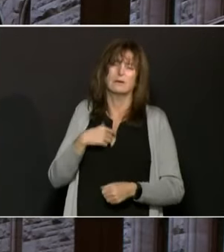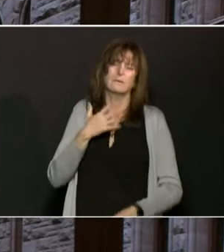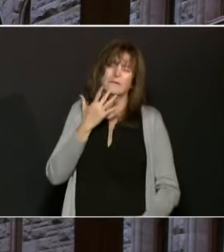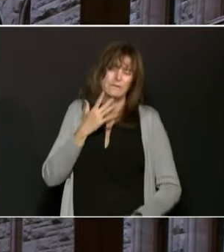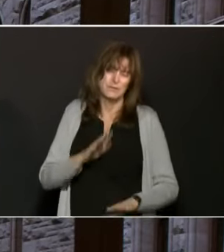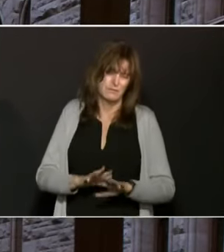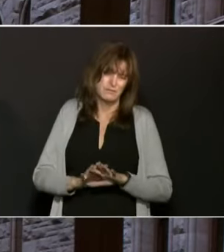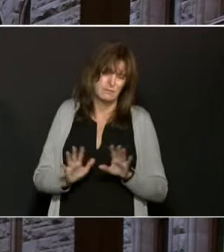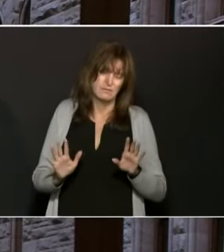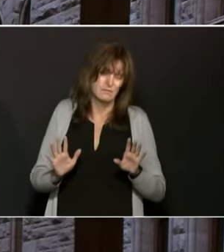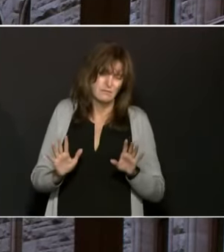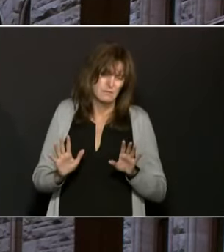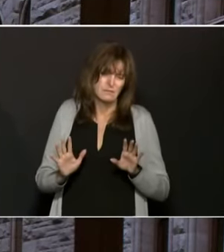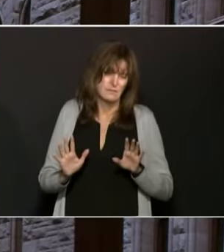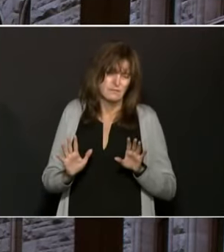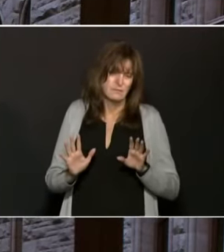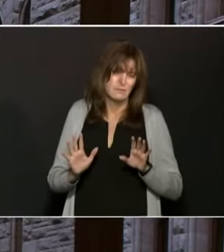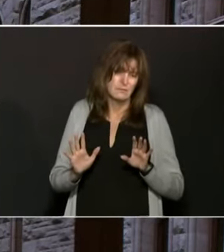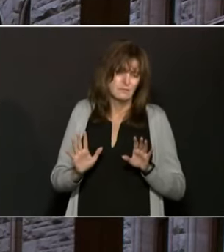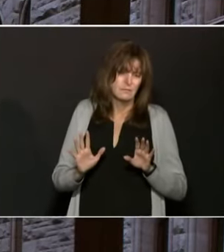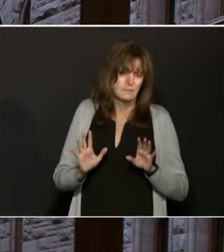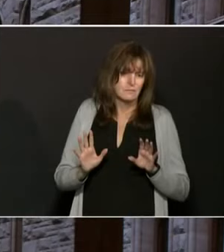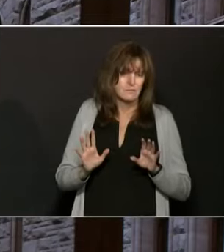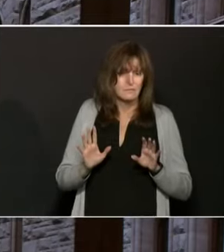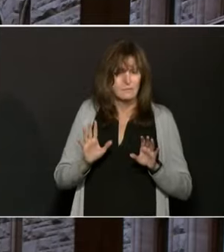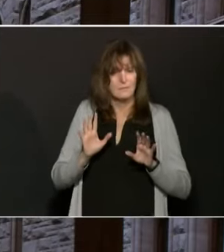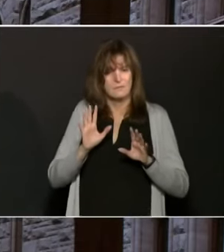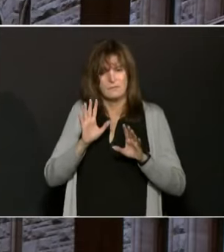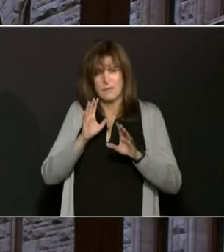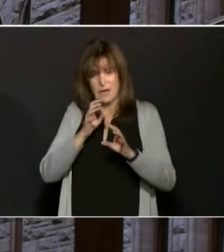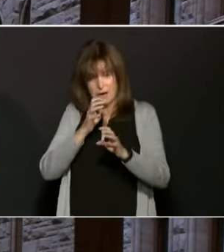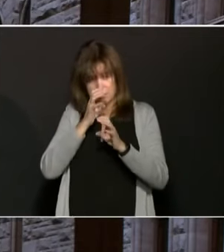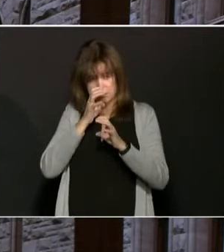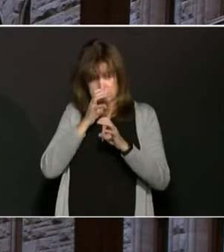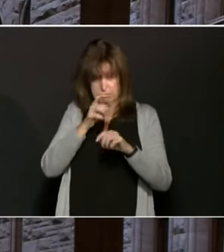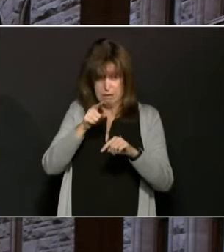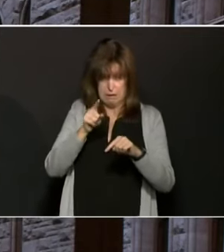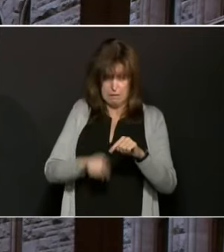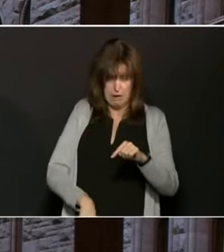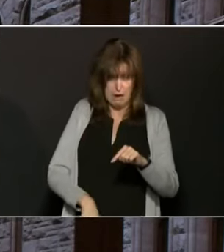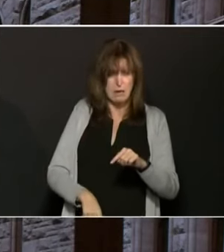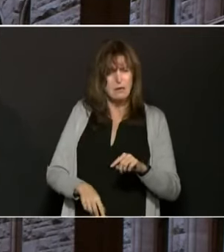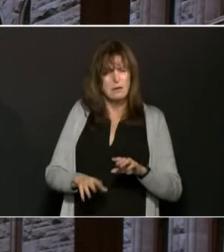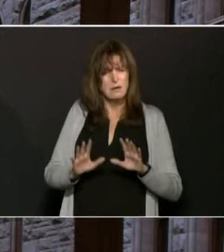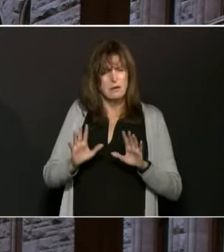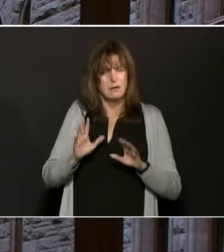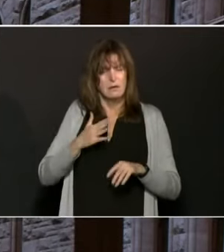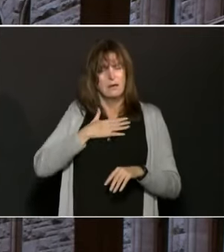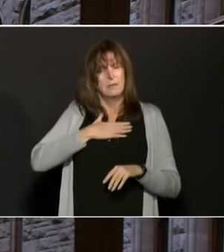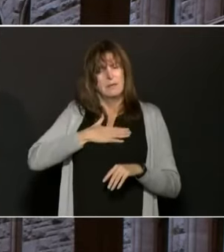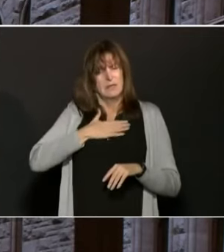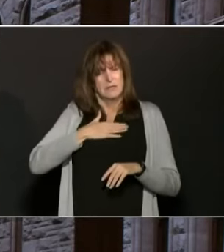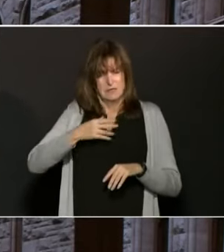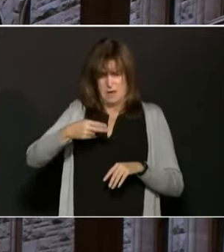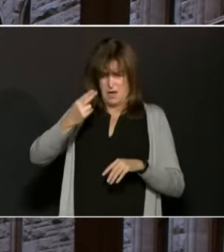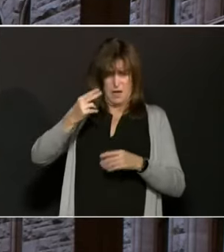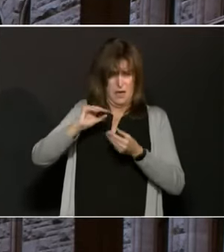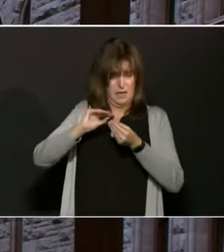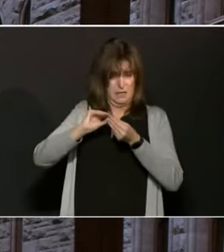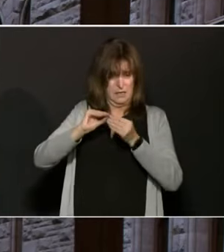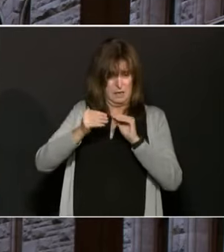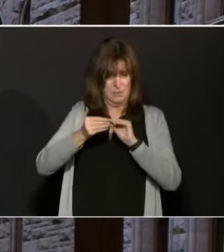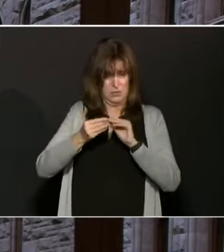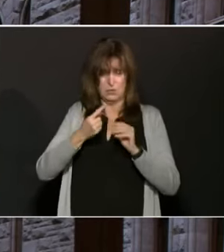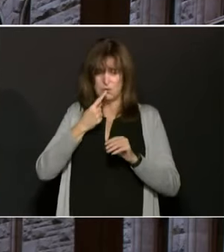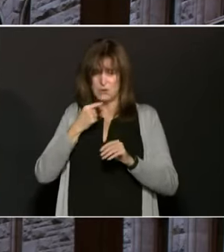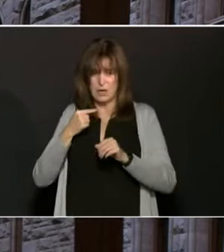strict rules about that, except we would not want you going from high zones to low zones unless it's essential. And we understand